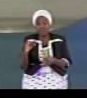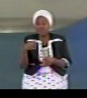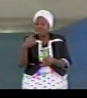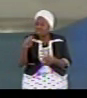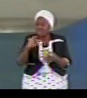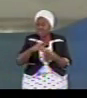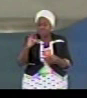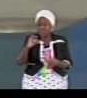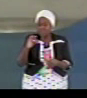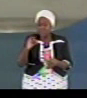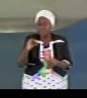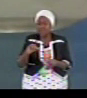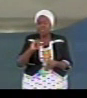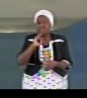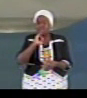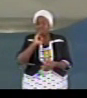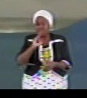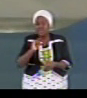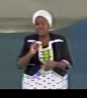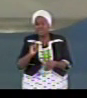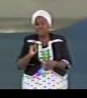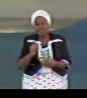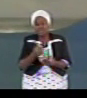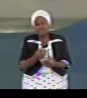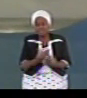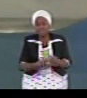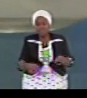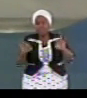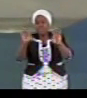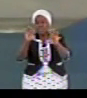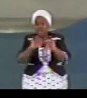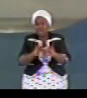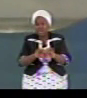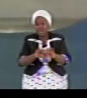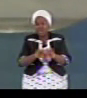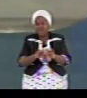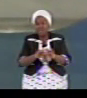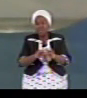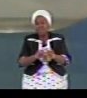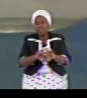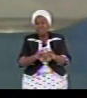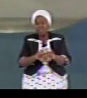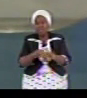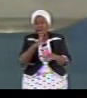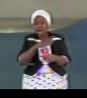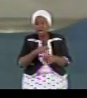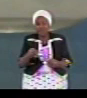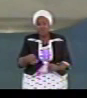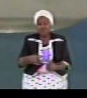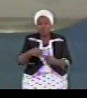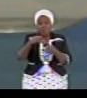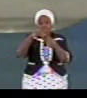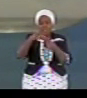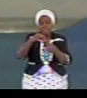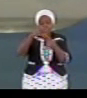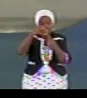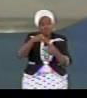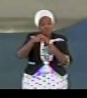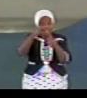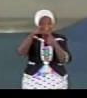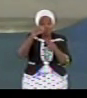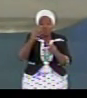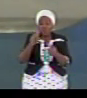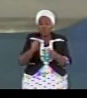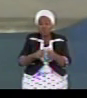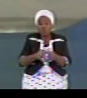The spirit is unique to each individual. It's the spirit of the man. It's the